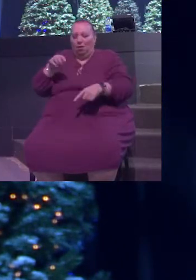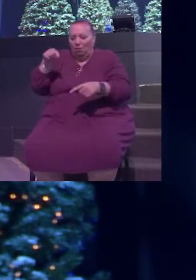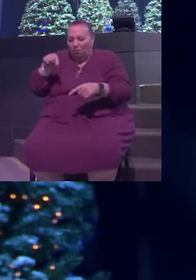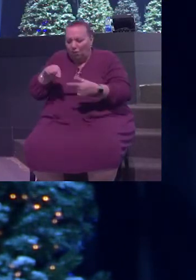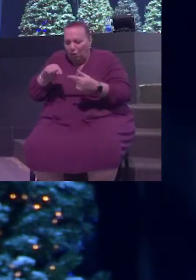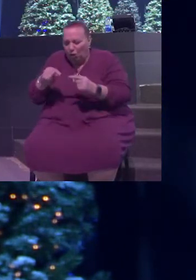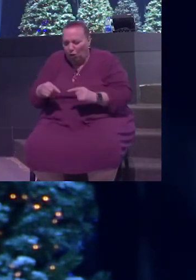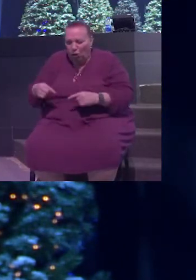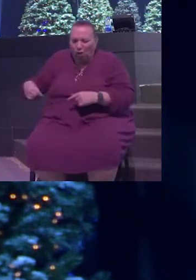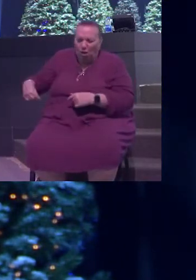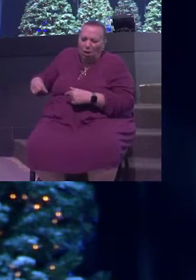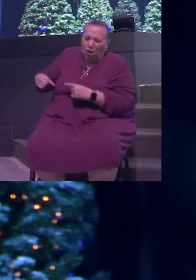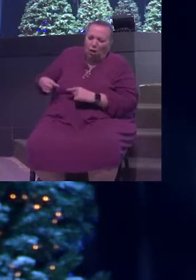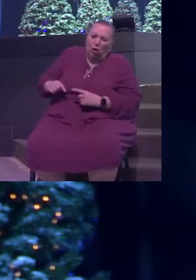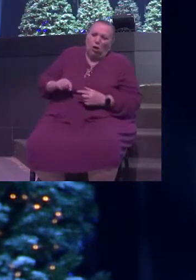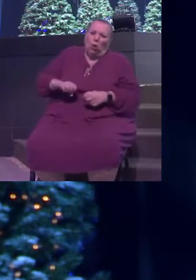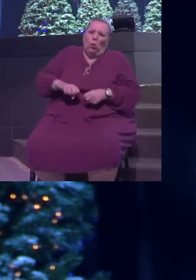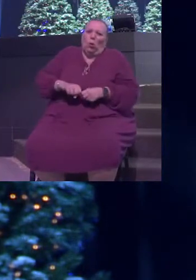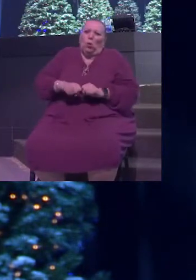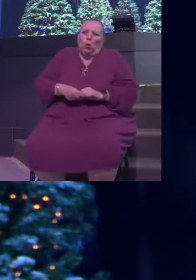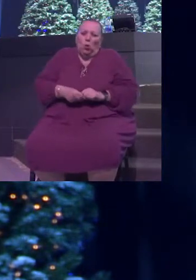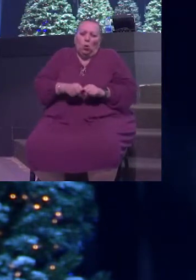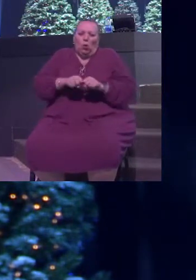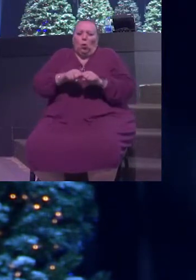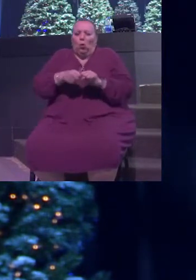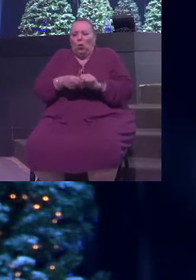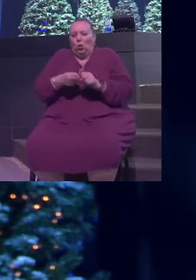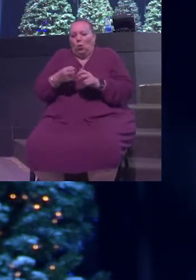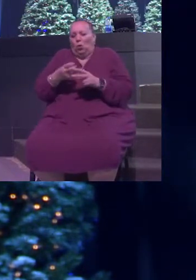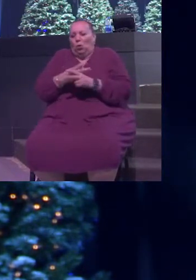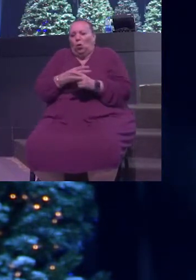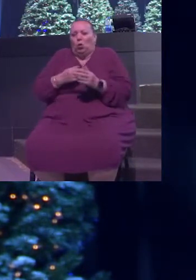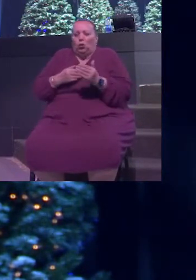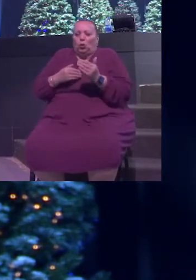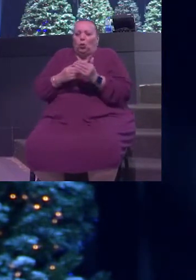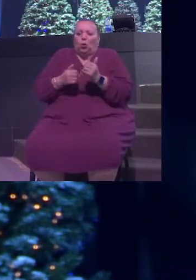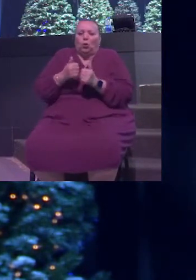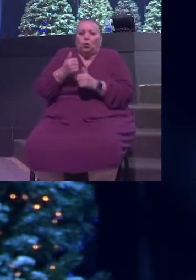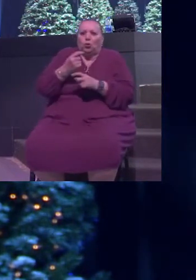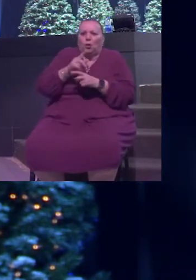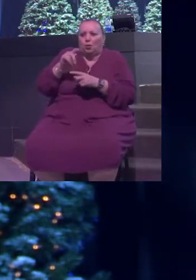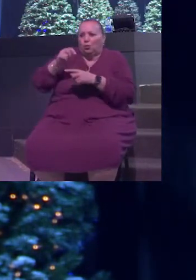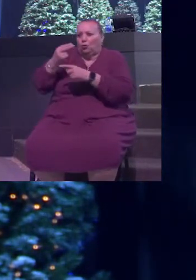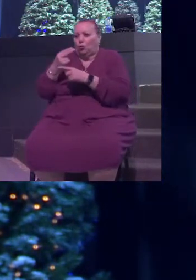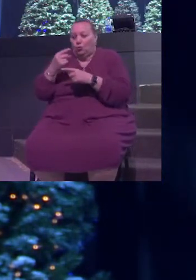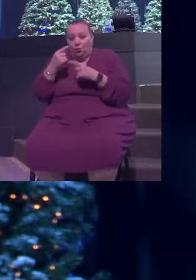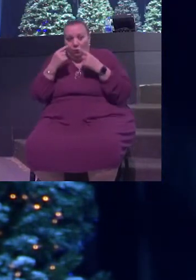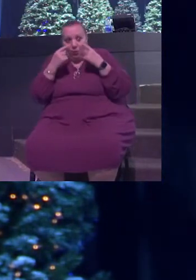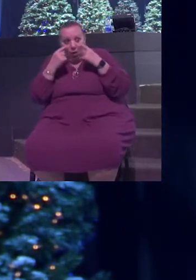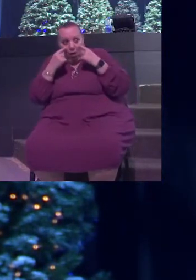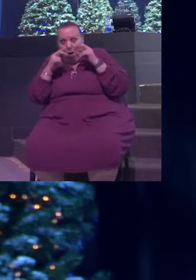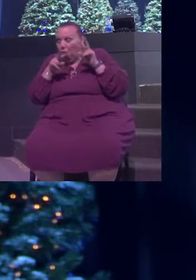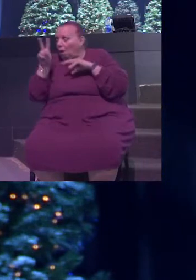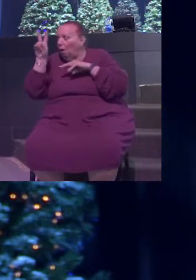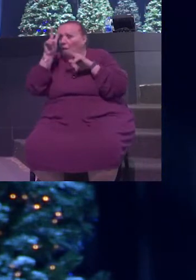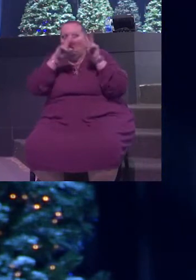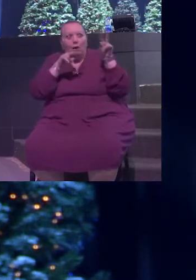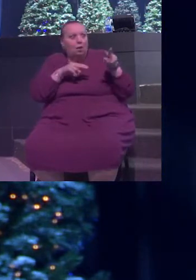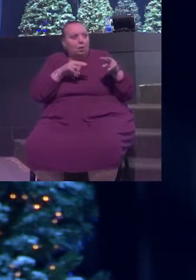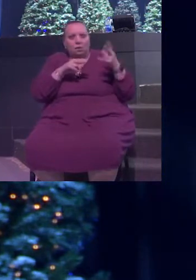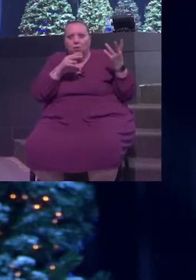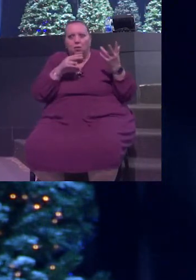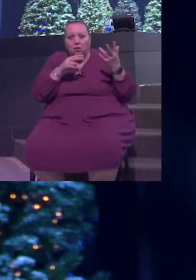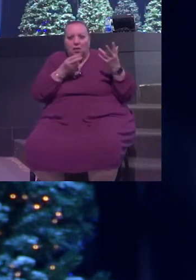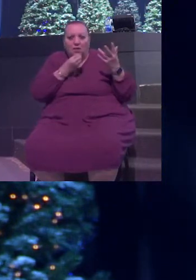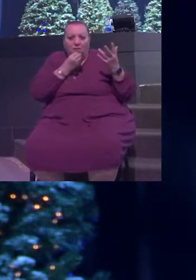aching, contractions growing stronger and getting closer now. Joseph's eyes darting around the stable. Feeding